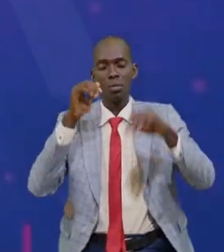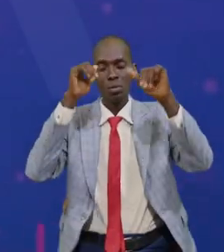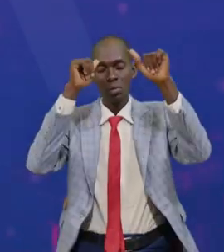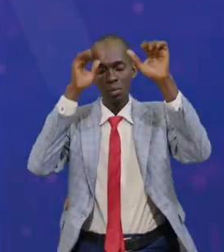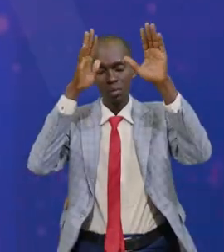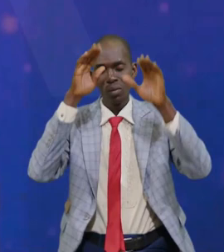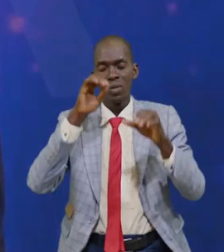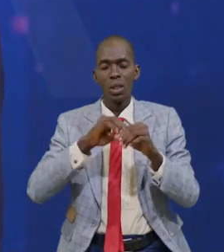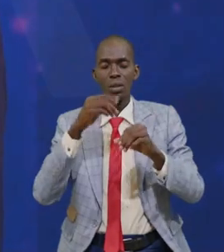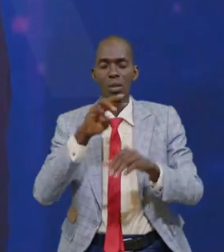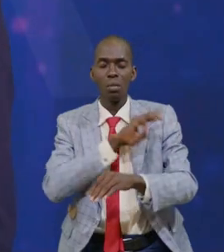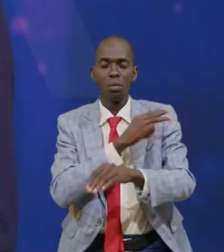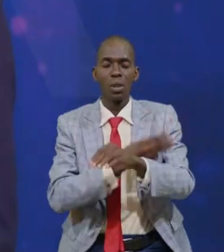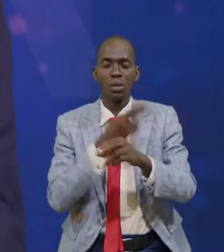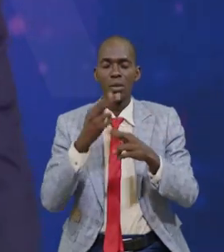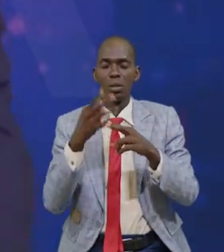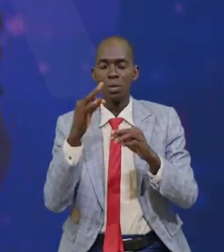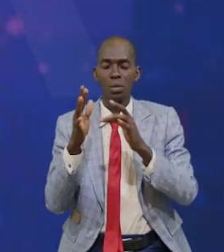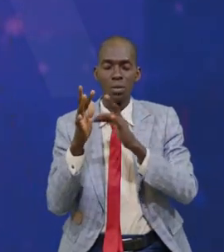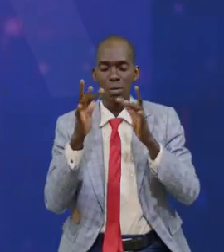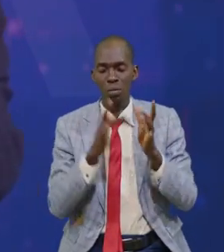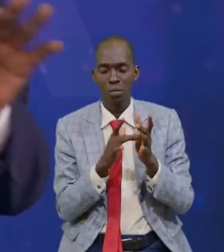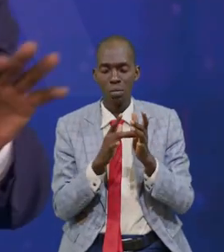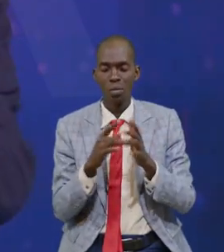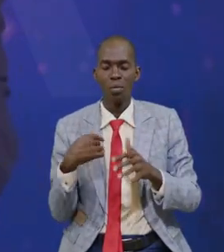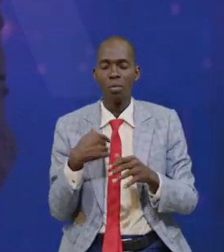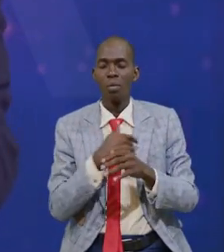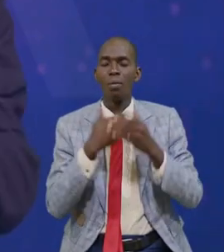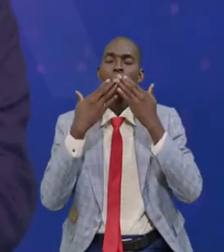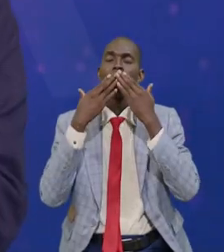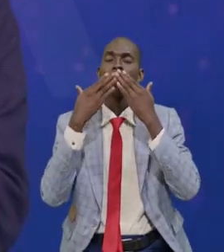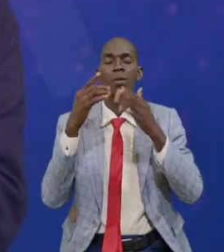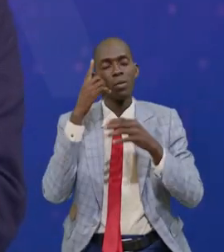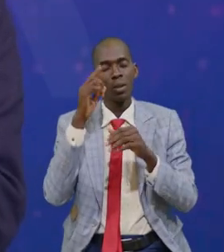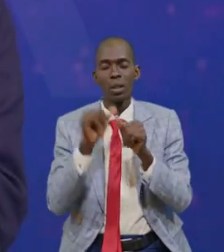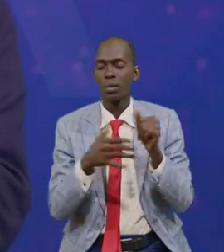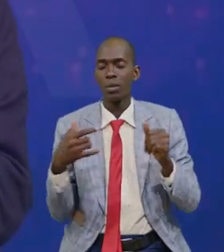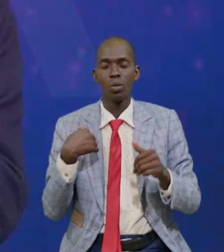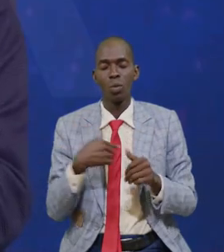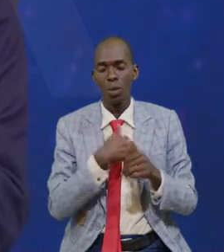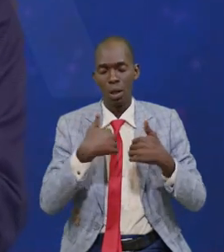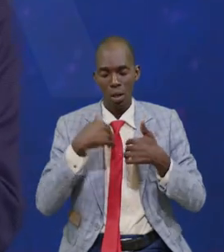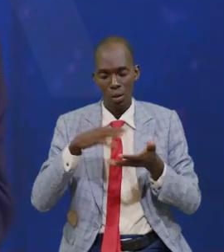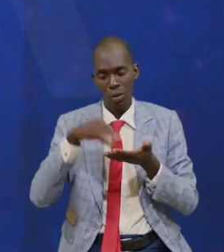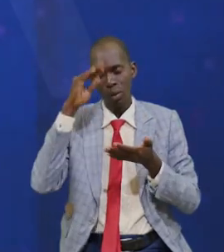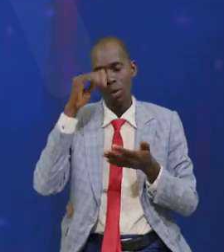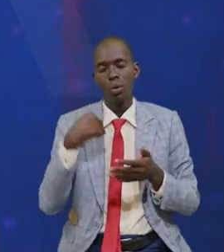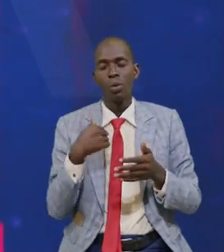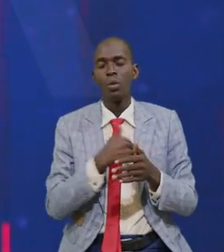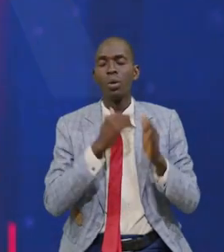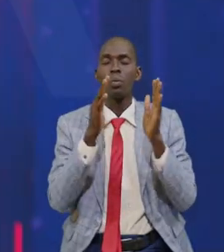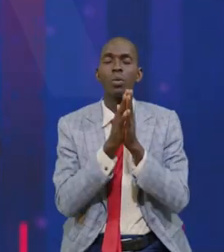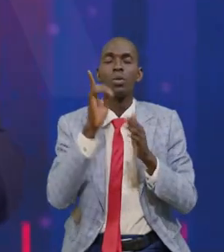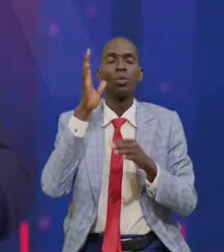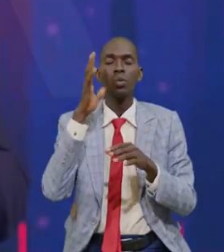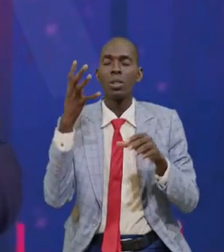the mighty name of Jesus, we thank you for everything we have learned. We pray you take